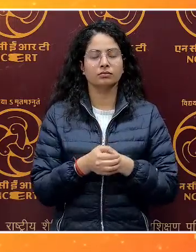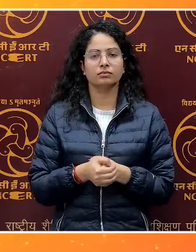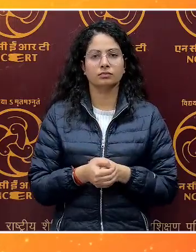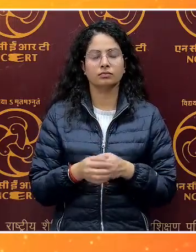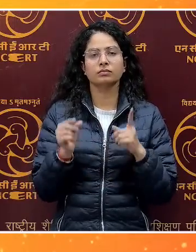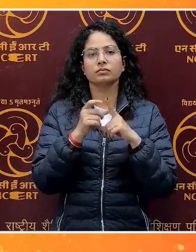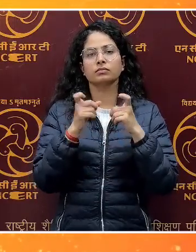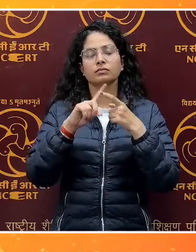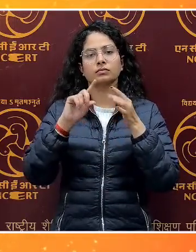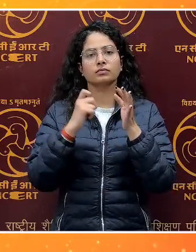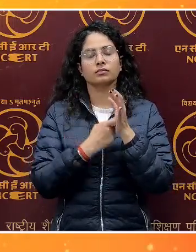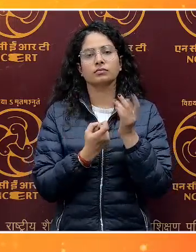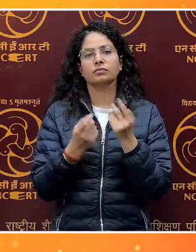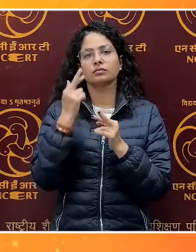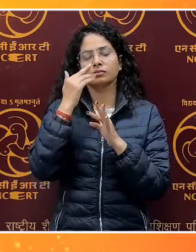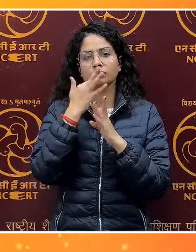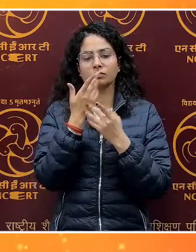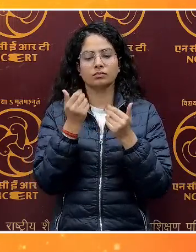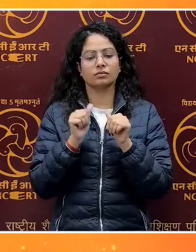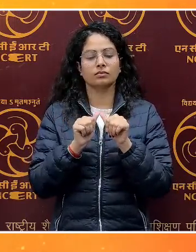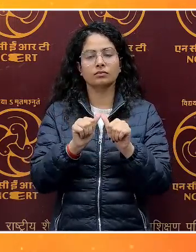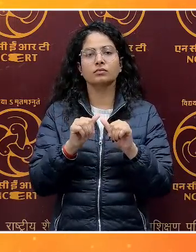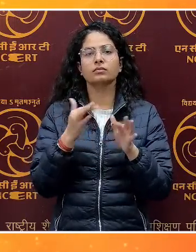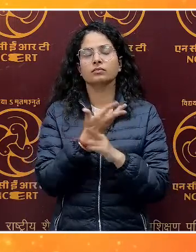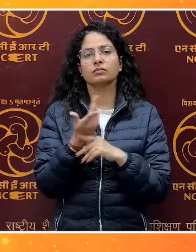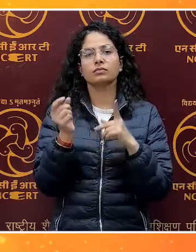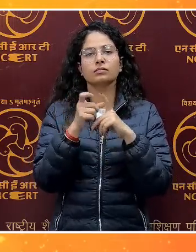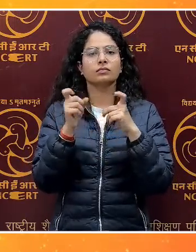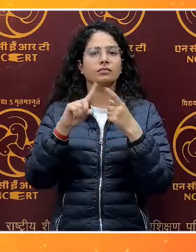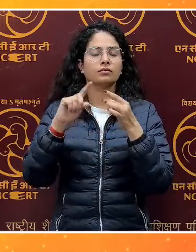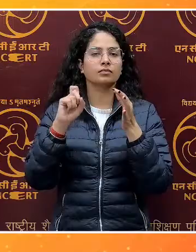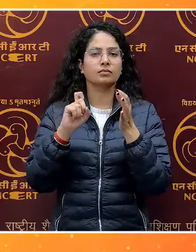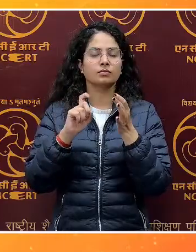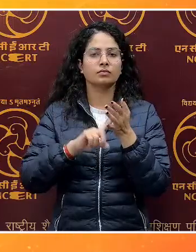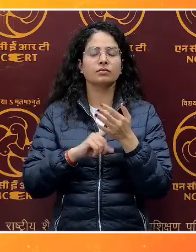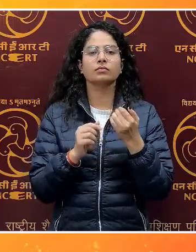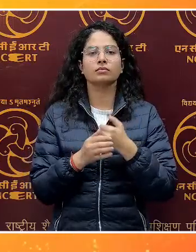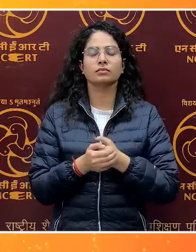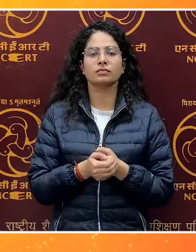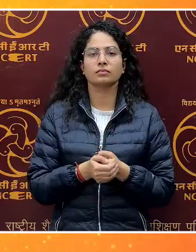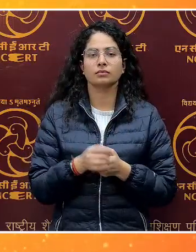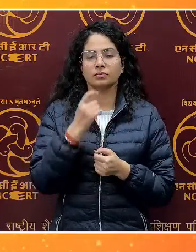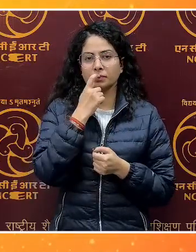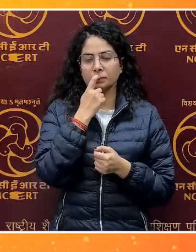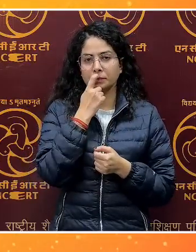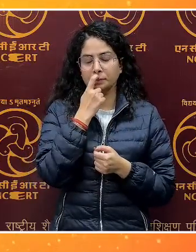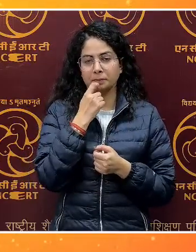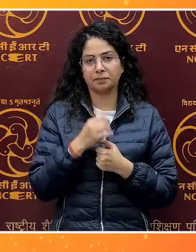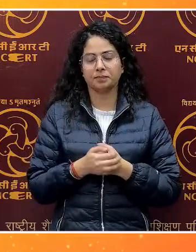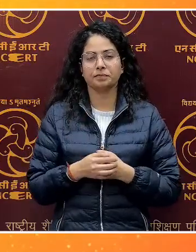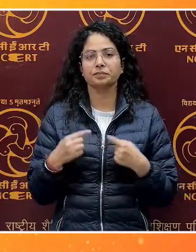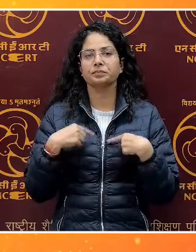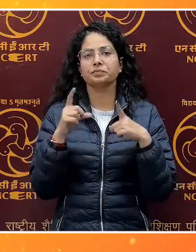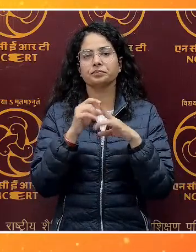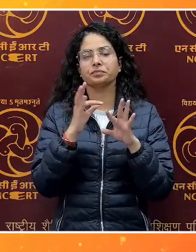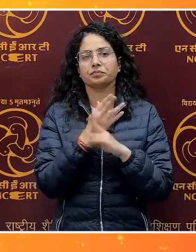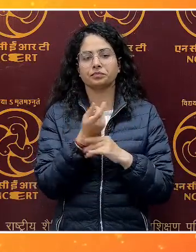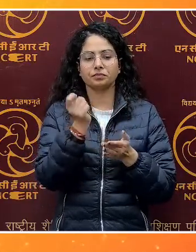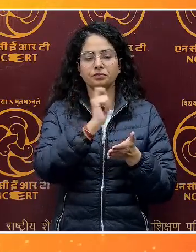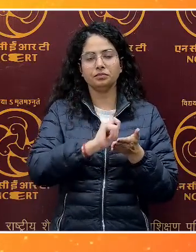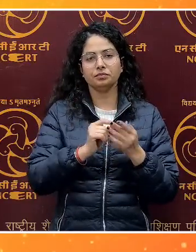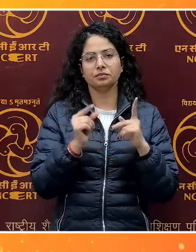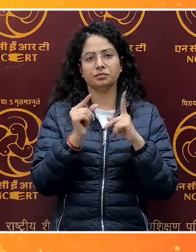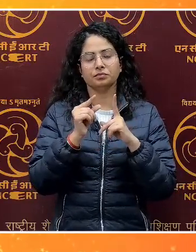pi, because I am supposed to give the answer in terms of pi, Renuji. So, I will not put the value of pi, I will just write down pi